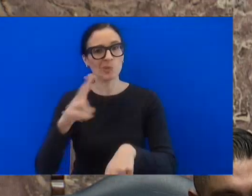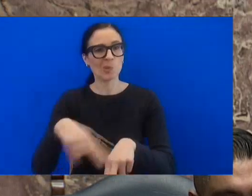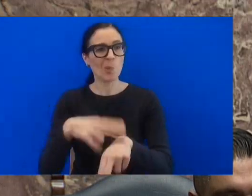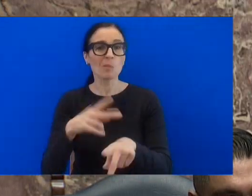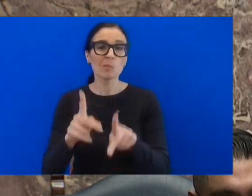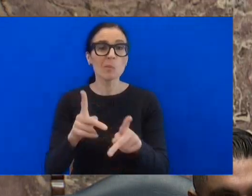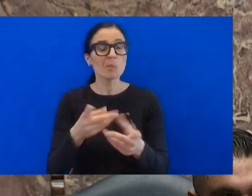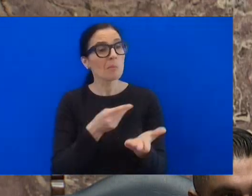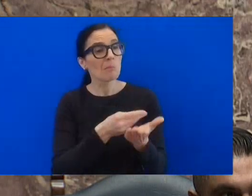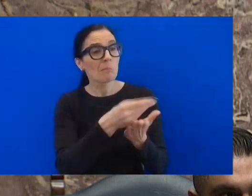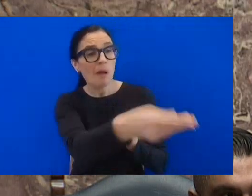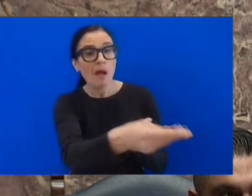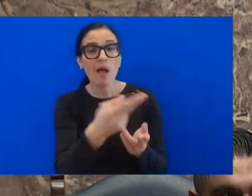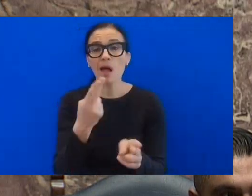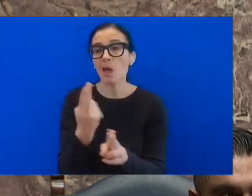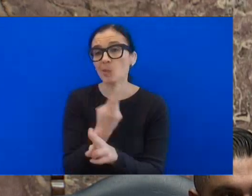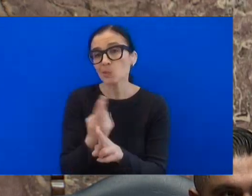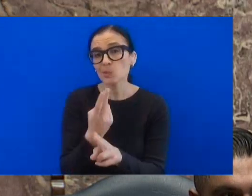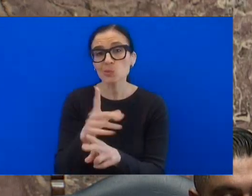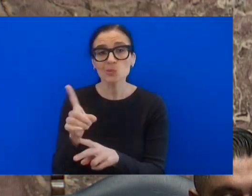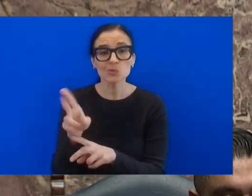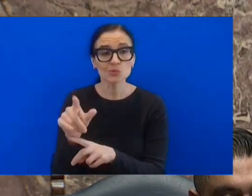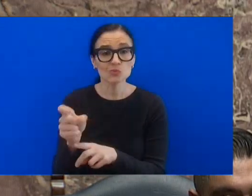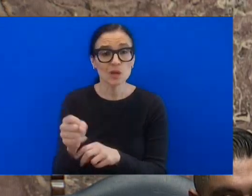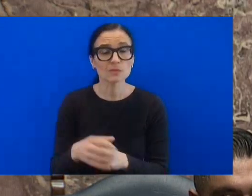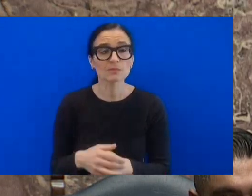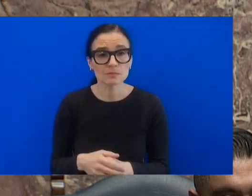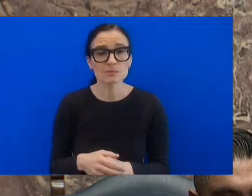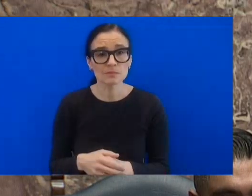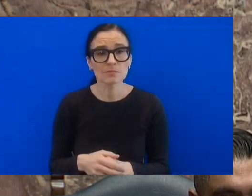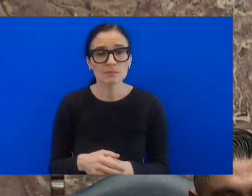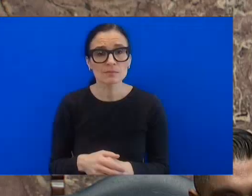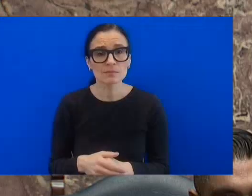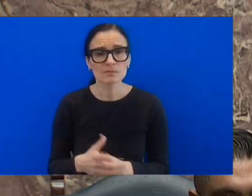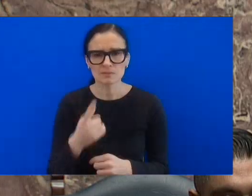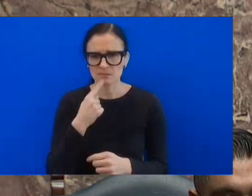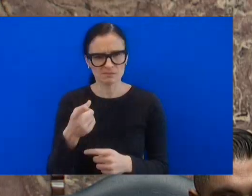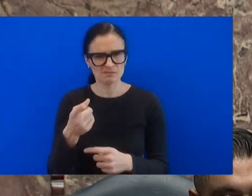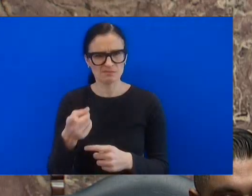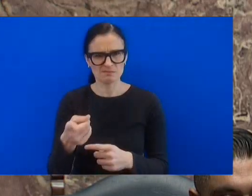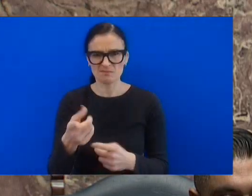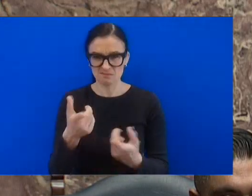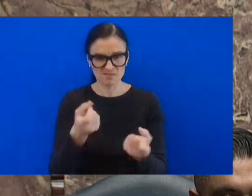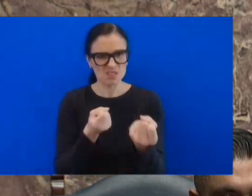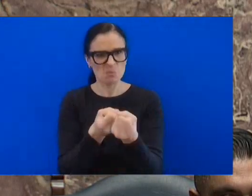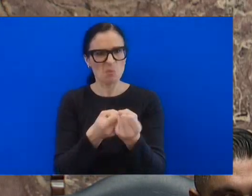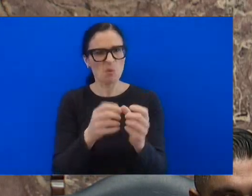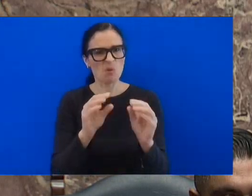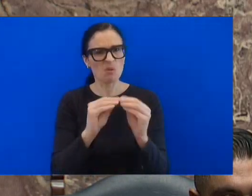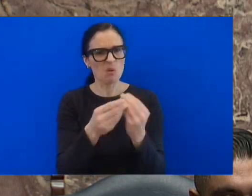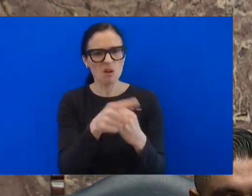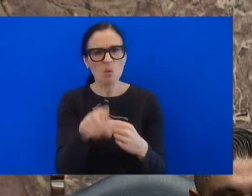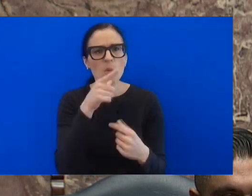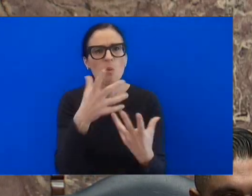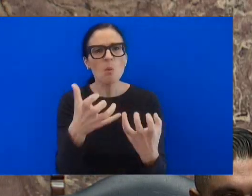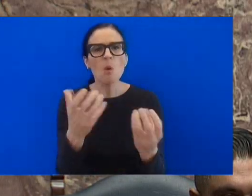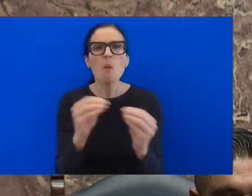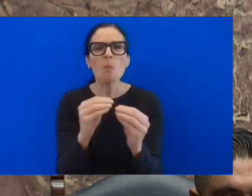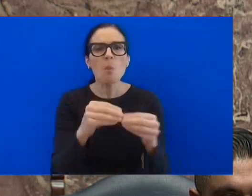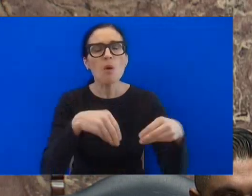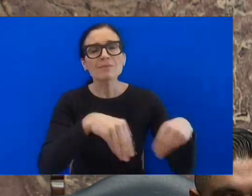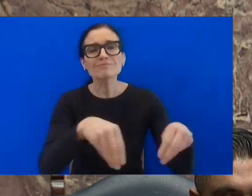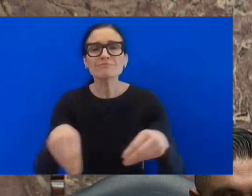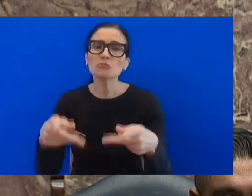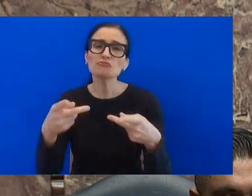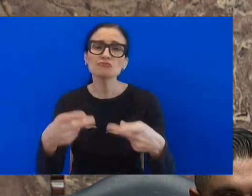who are fighting to legalize drugs. They continue to run online websites that will deliver crack pipes and snorting